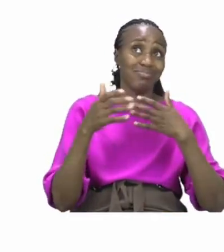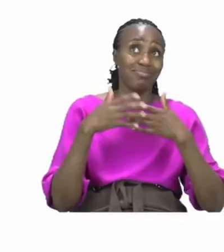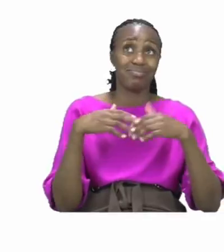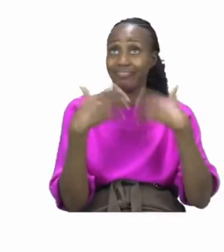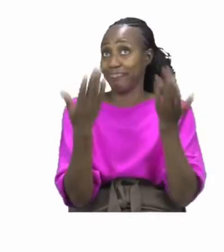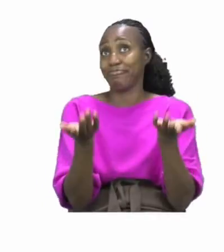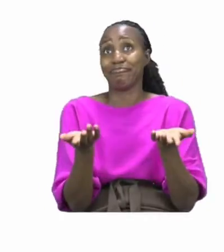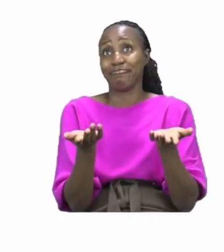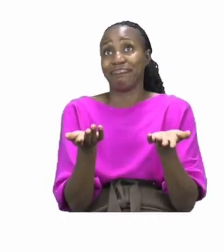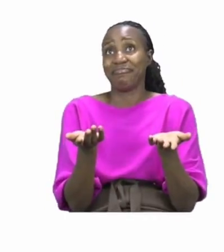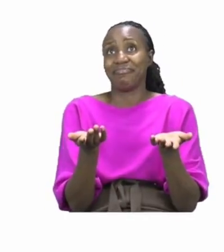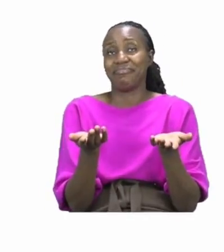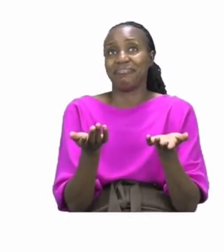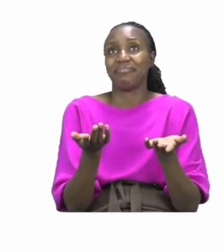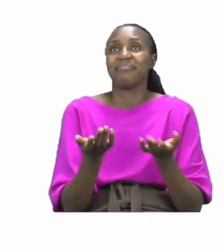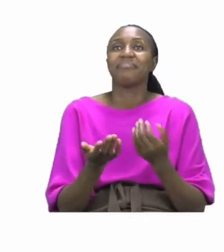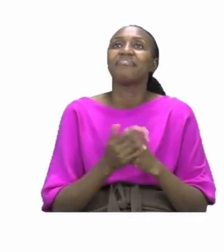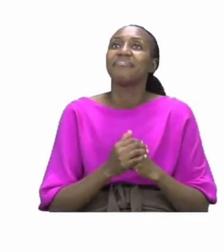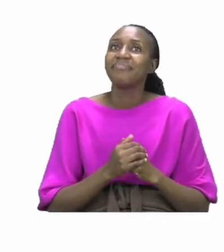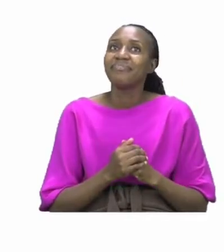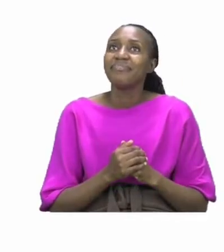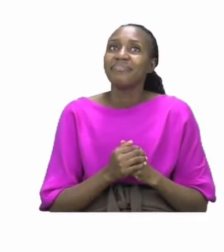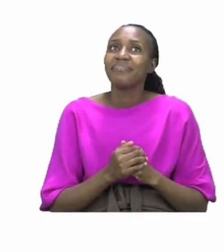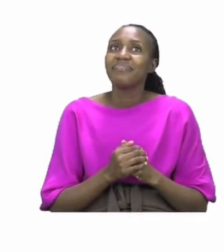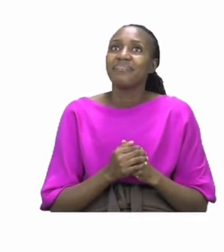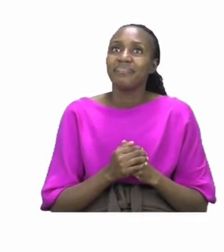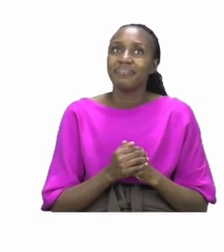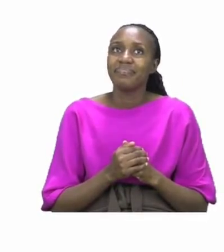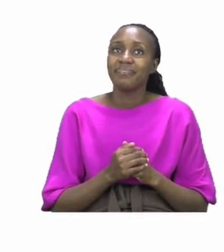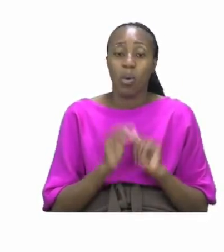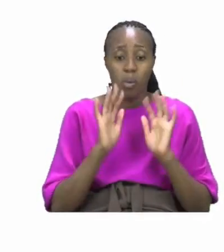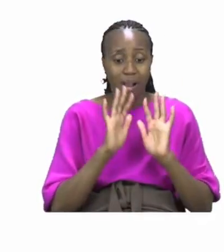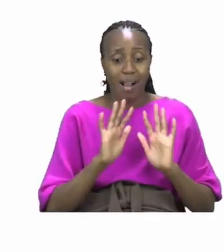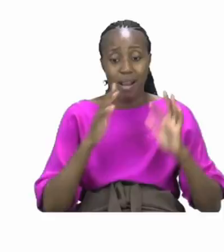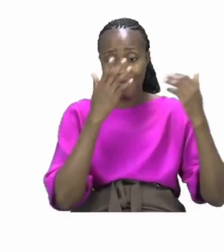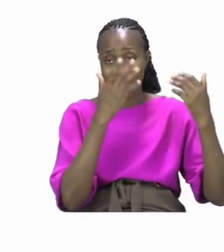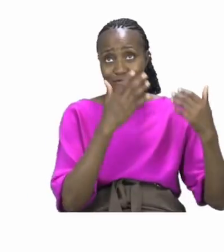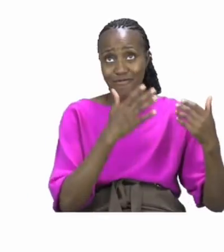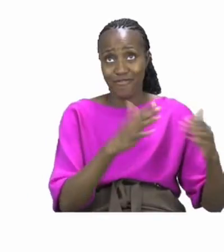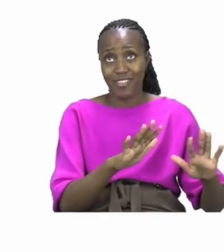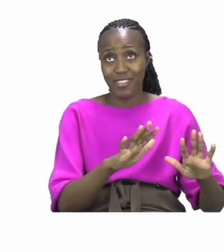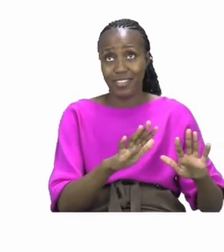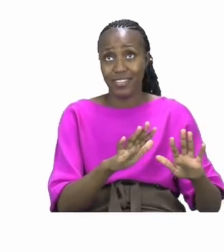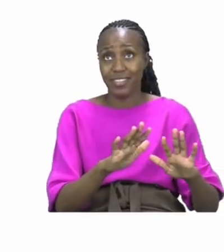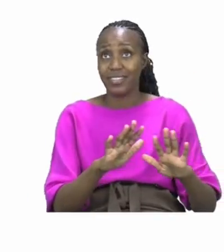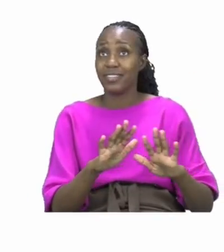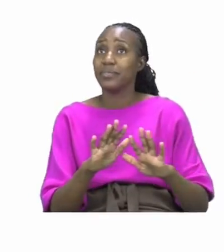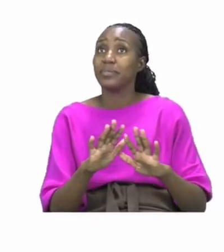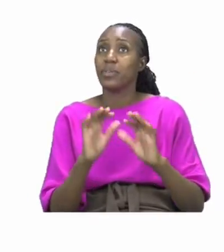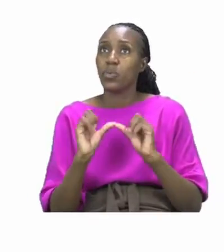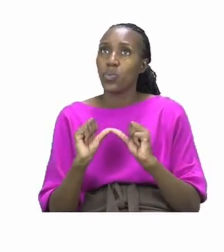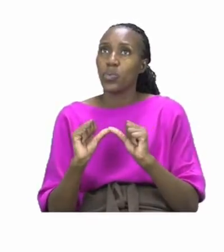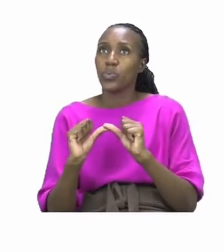pear. When you're done with your wonderful coloring on this page, boys and girls, you can go to